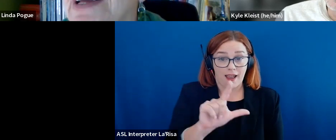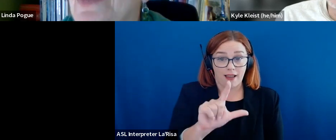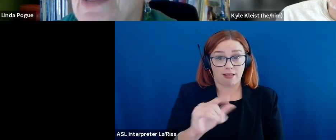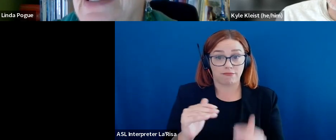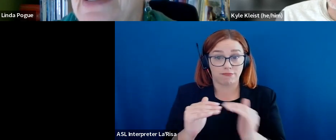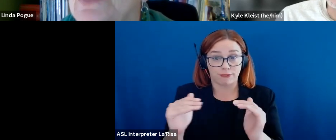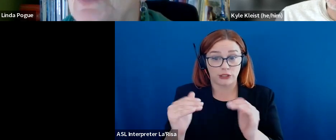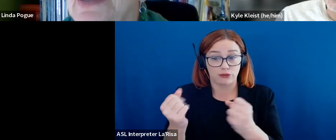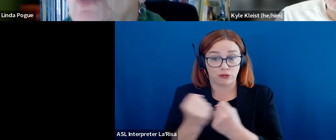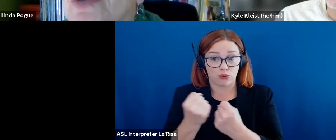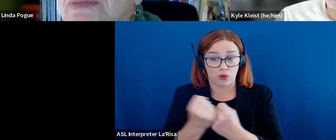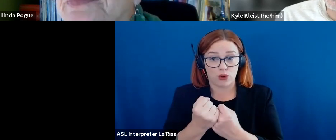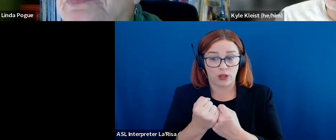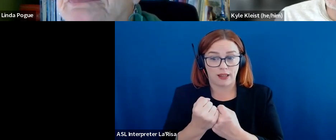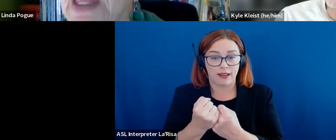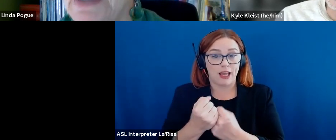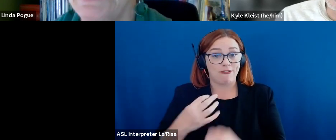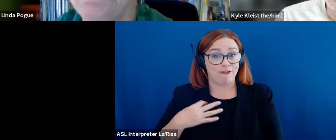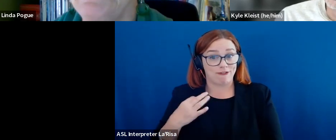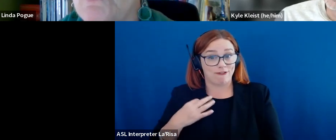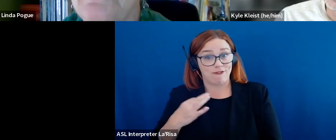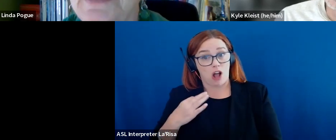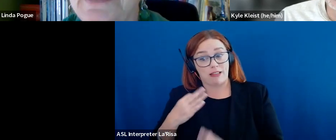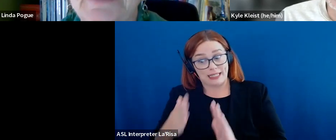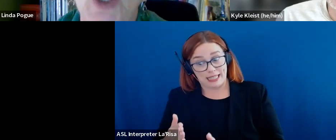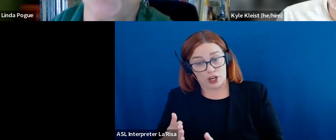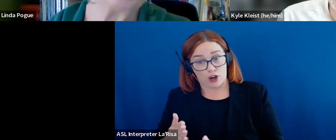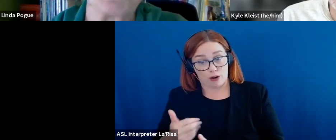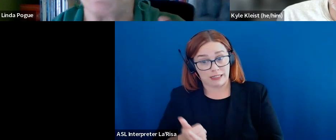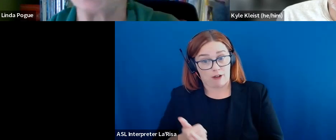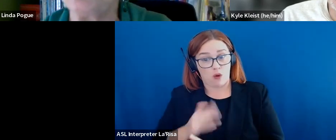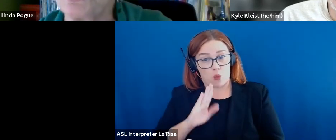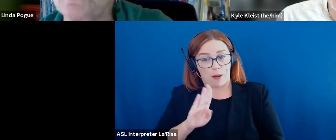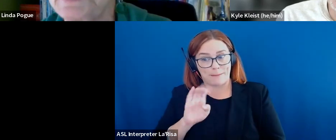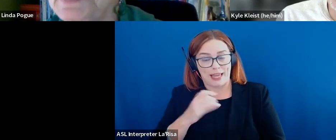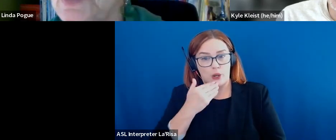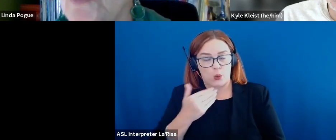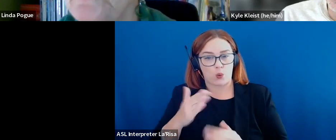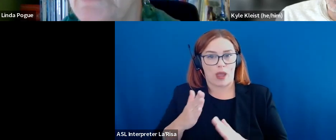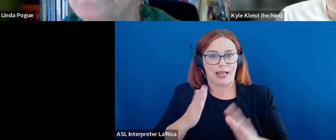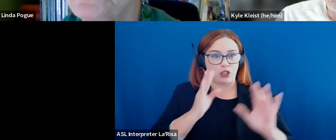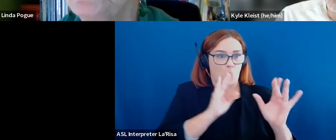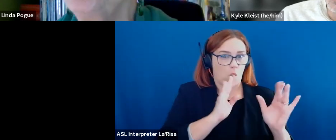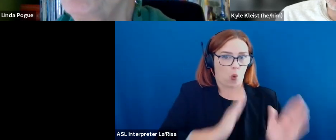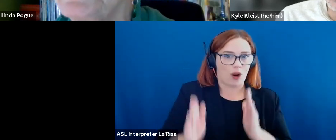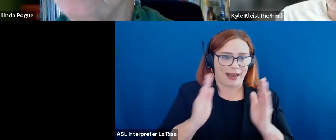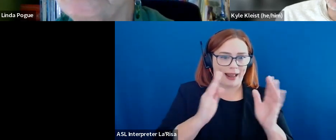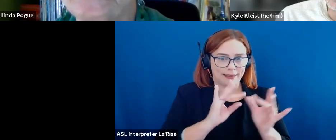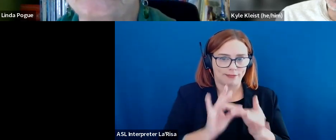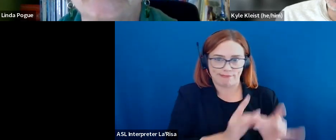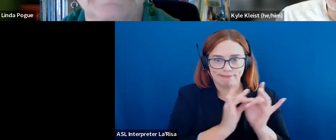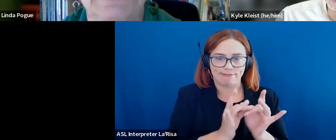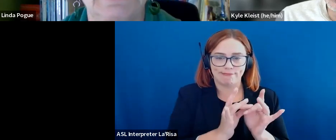to organize volunteers, would they not? In our way of thinking. Not that that would exclude, obviously, staff efforts too, but